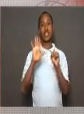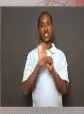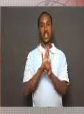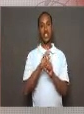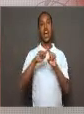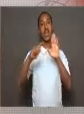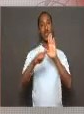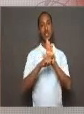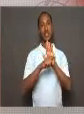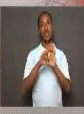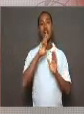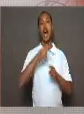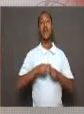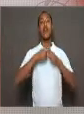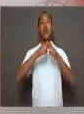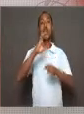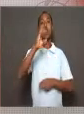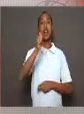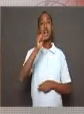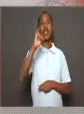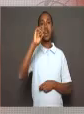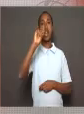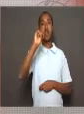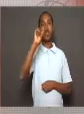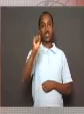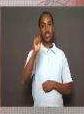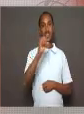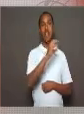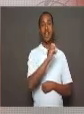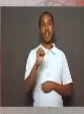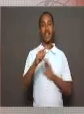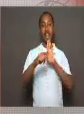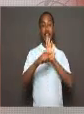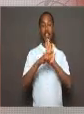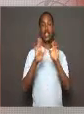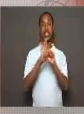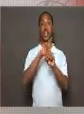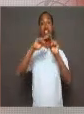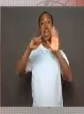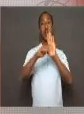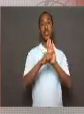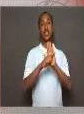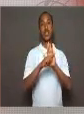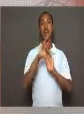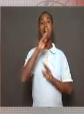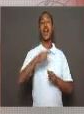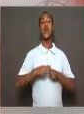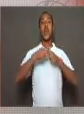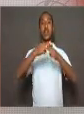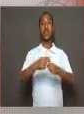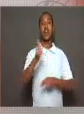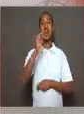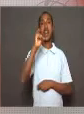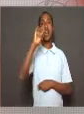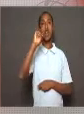Positively charged ions are called cations, and negatively charged ions are